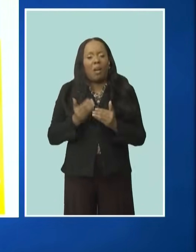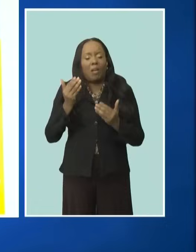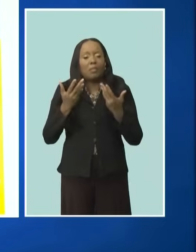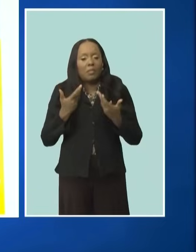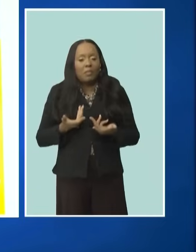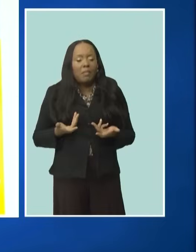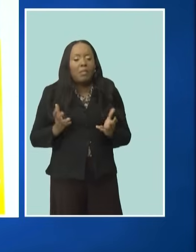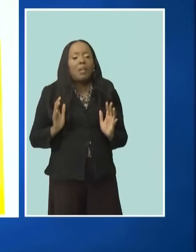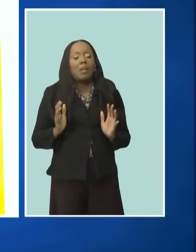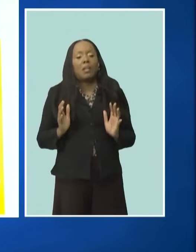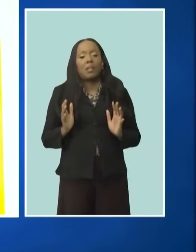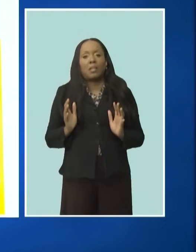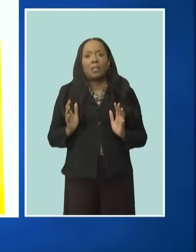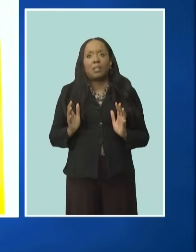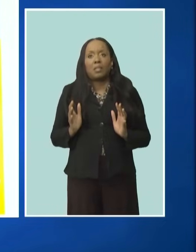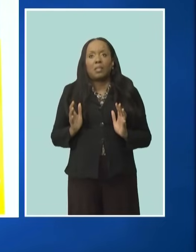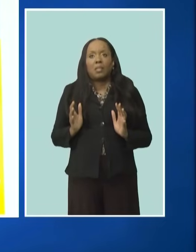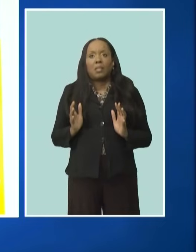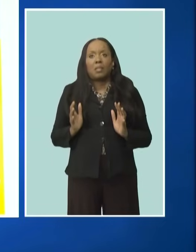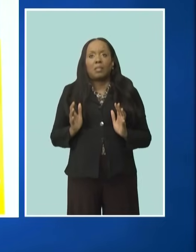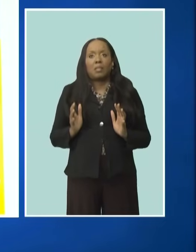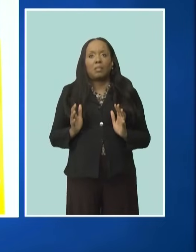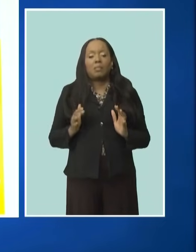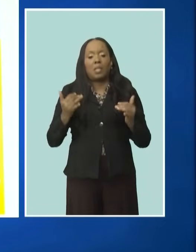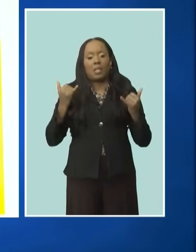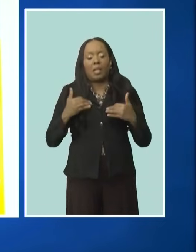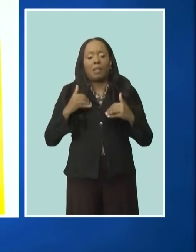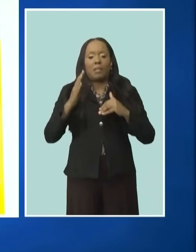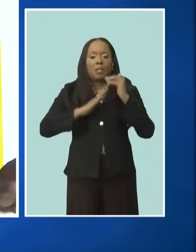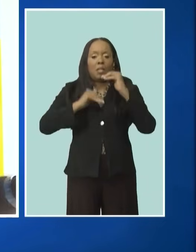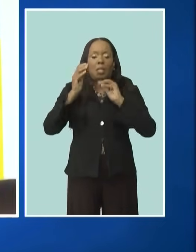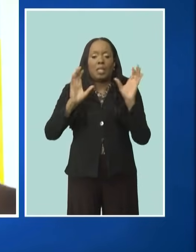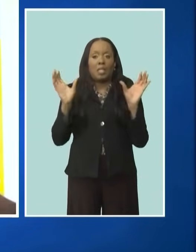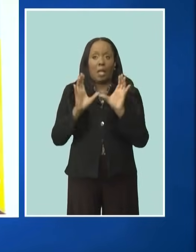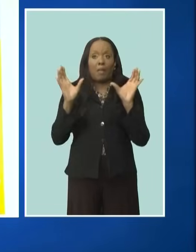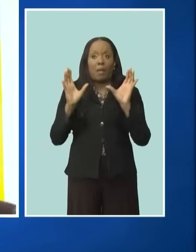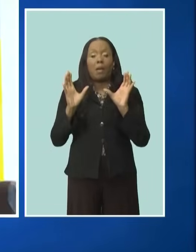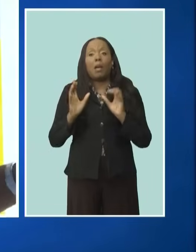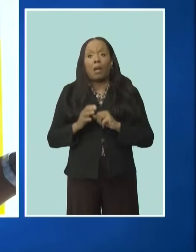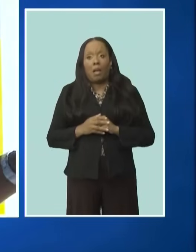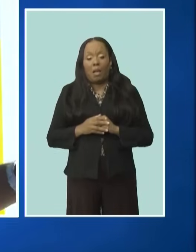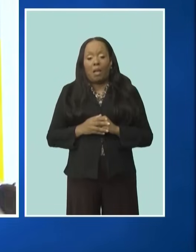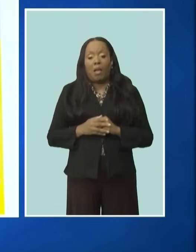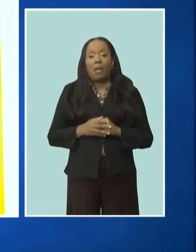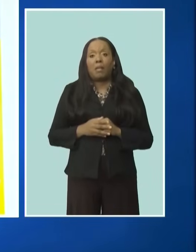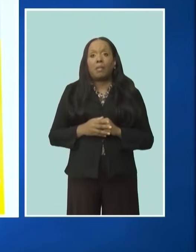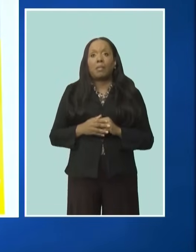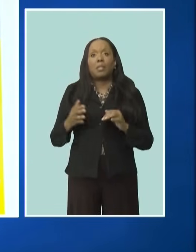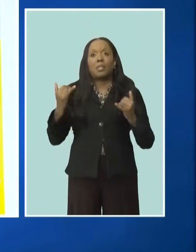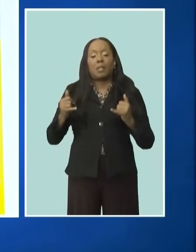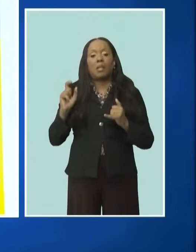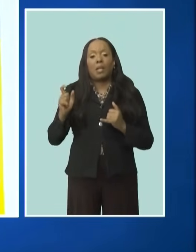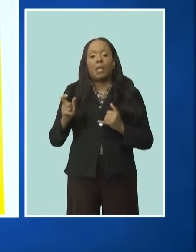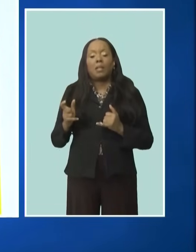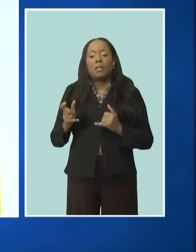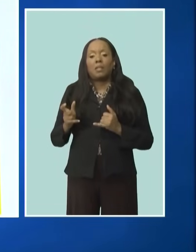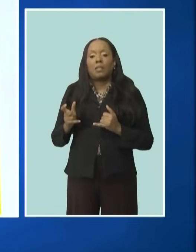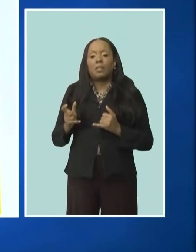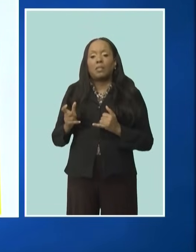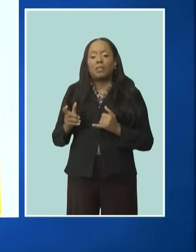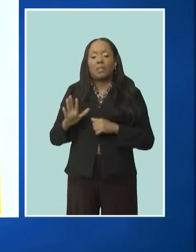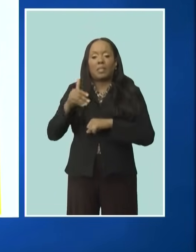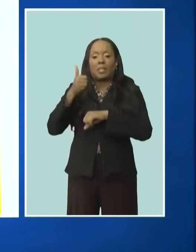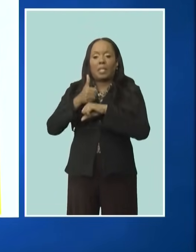completed. We're doing architect certification and whatnot, but we just have to address the issues with the installation of a couple of the